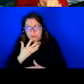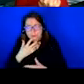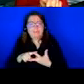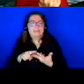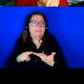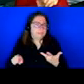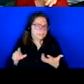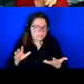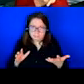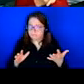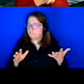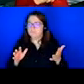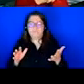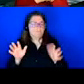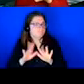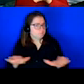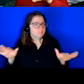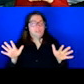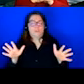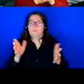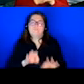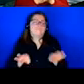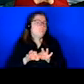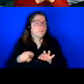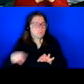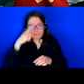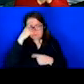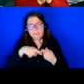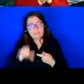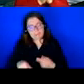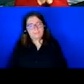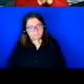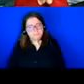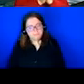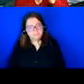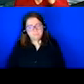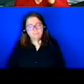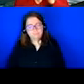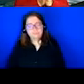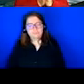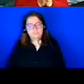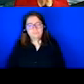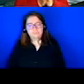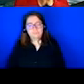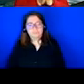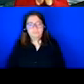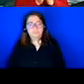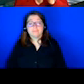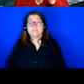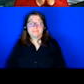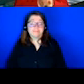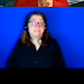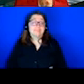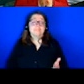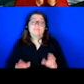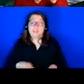So make sure, you know, in kind of thinking about that too, like, one, have honest conversations